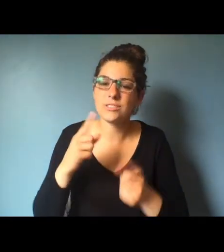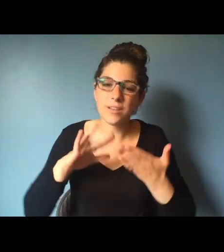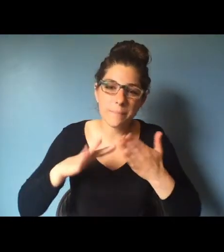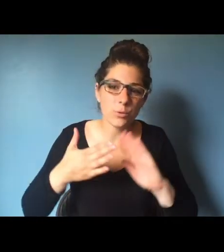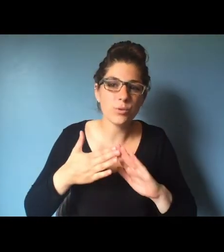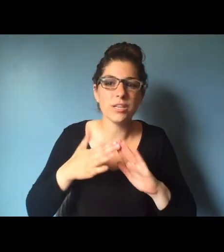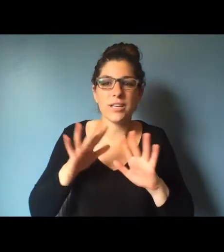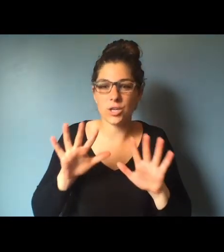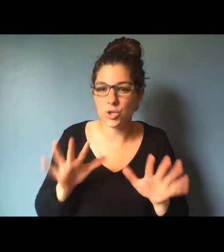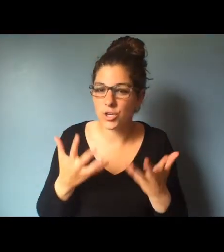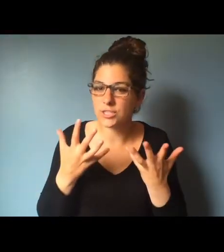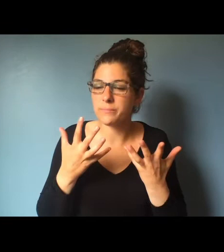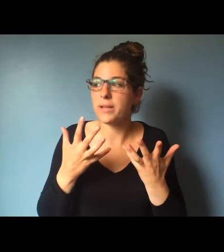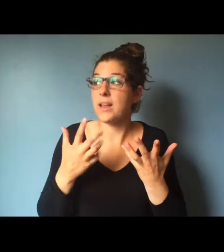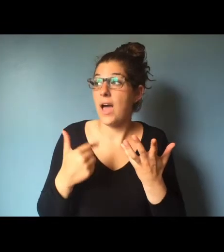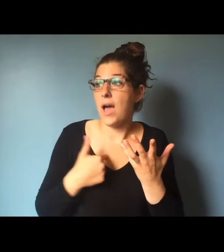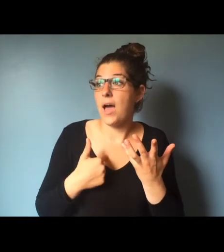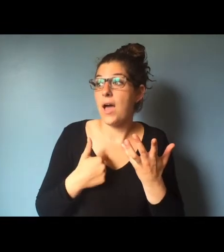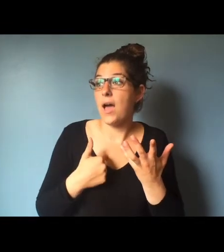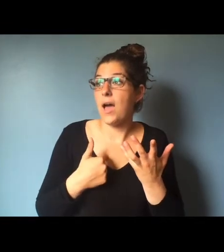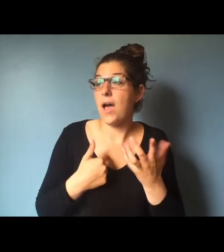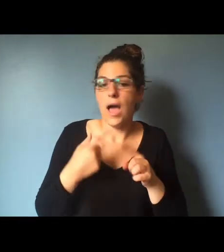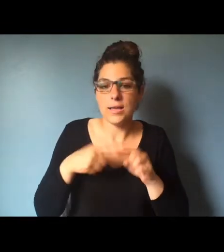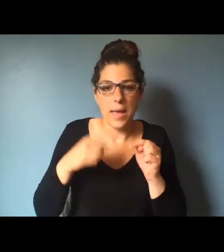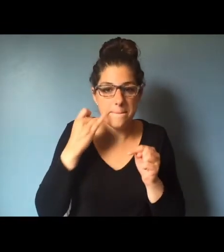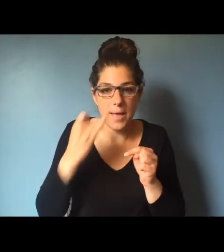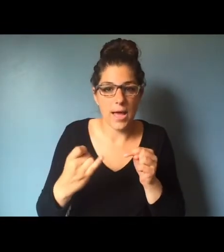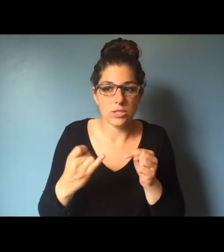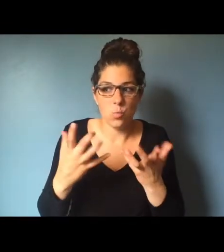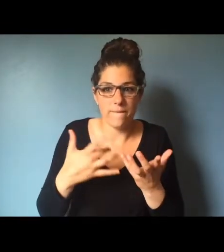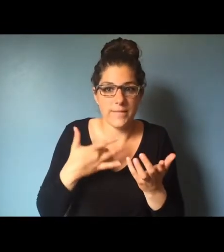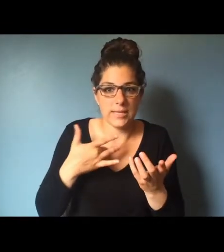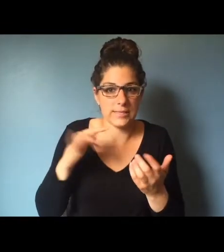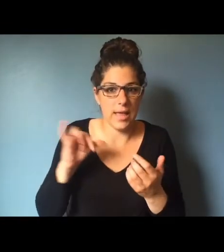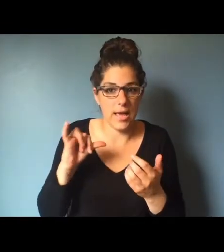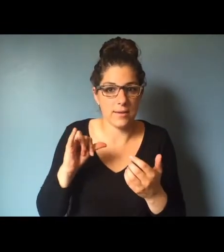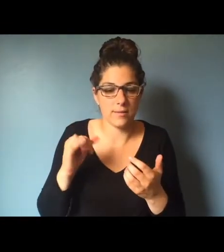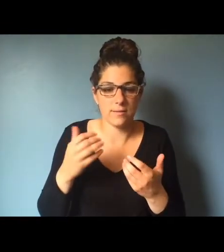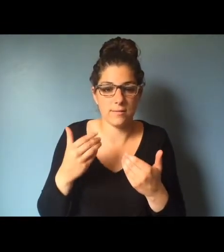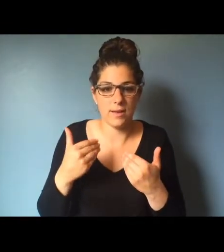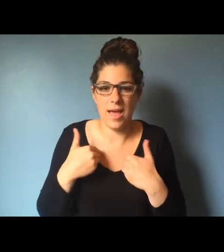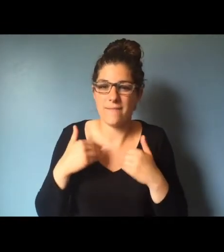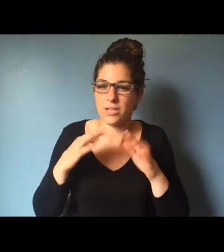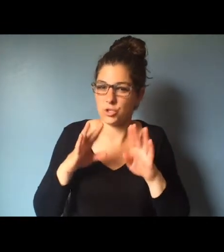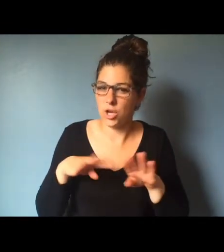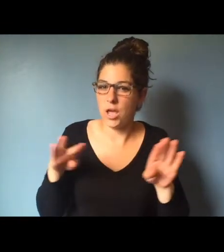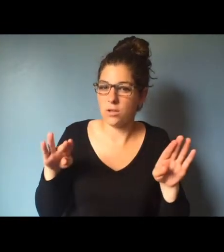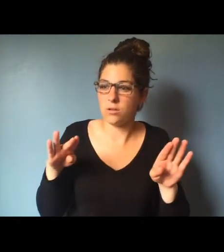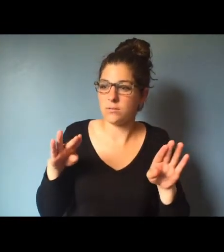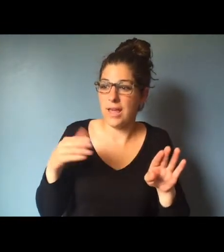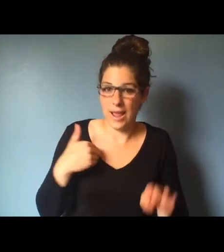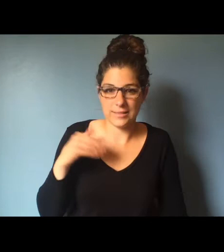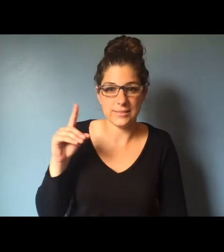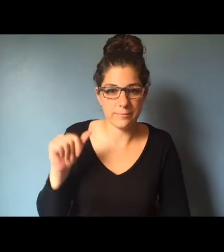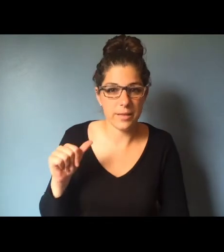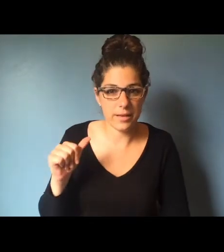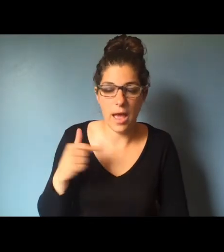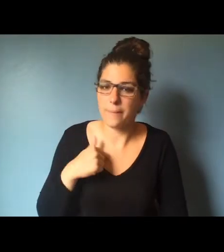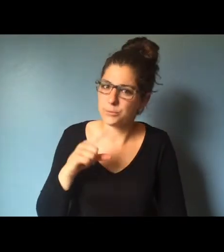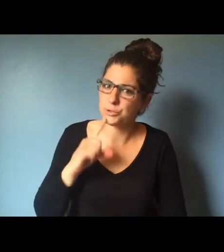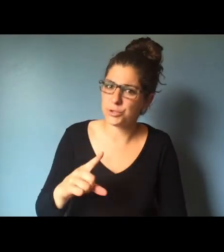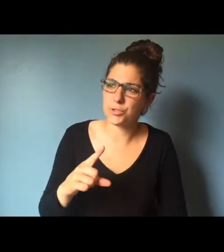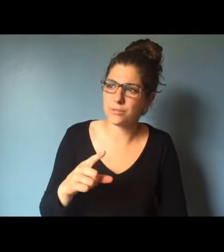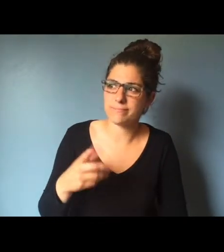and encouragement. And I can't imagine what it feels like to have a child that has a disability, because I'm sure